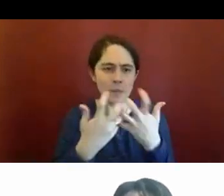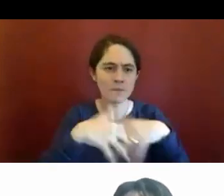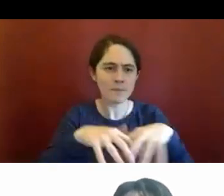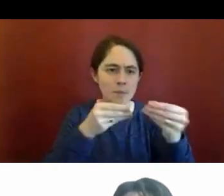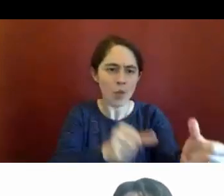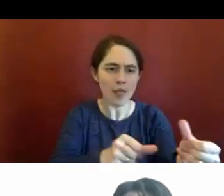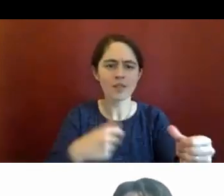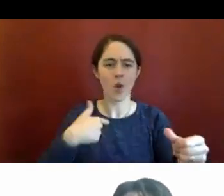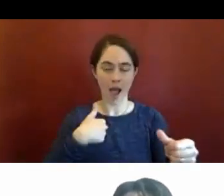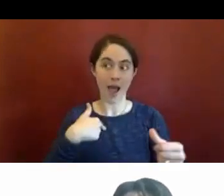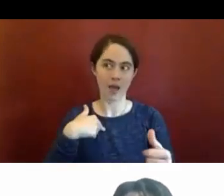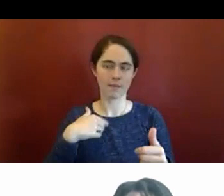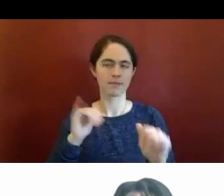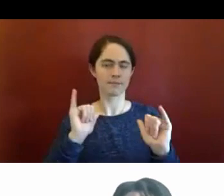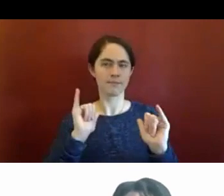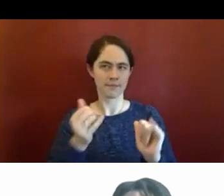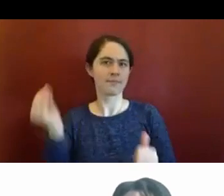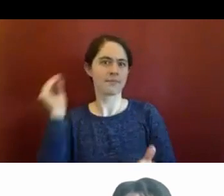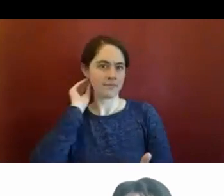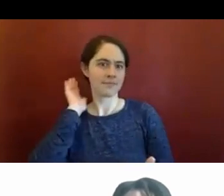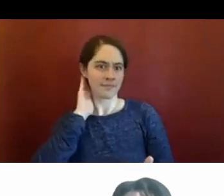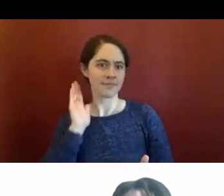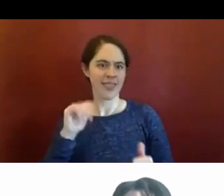today. Thank you guys, y'all did an amazing job.